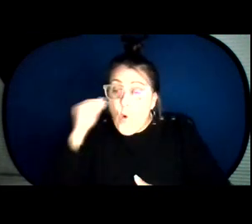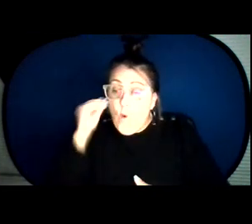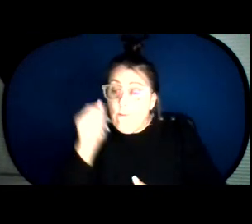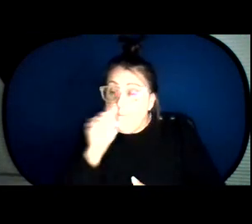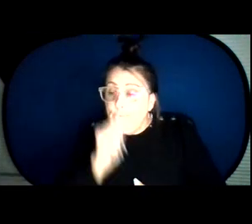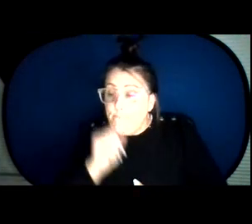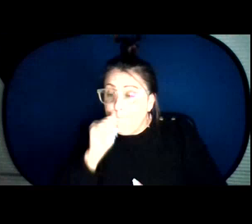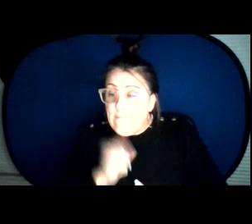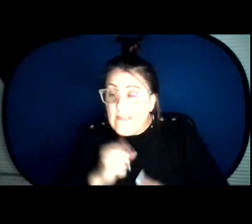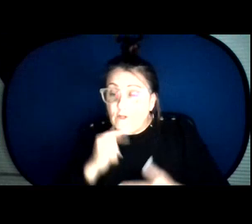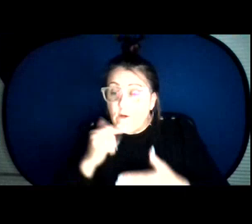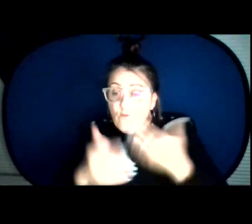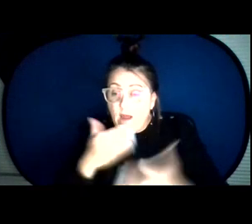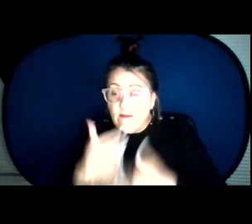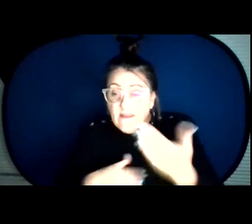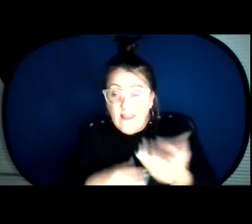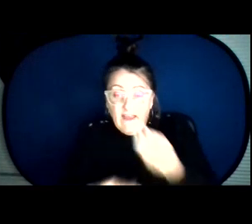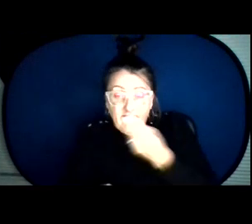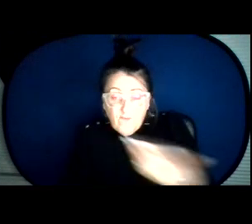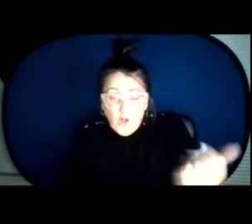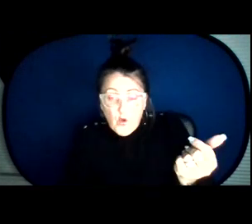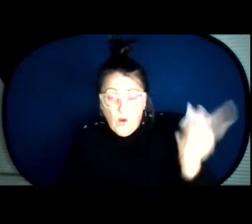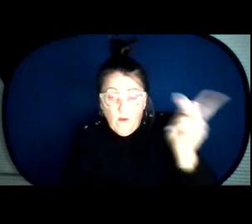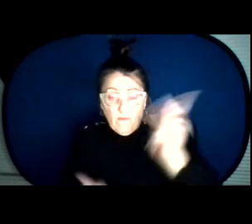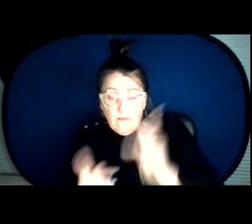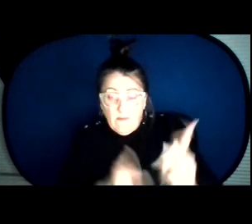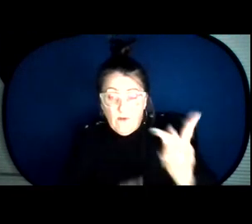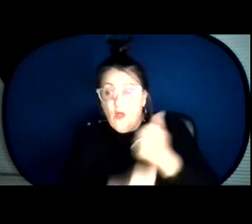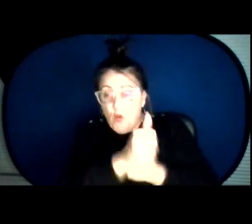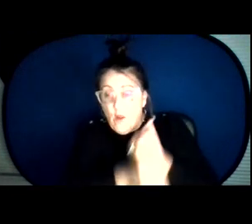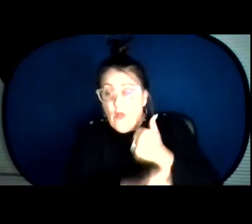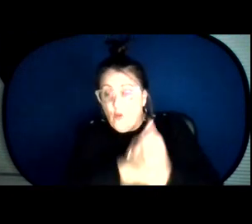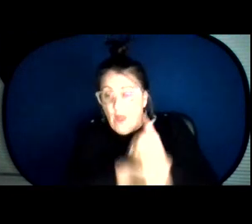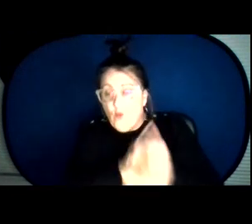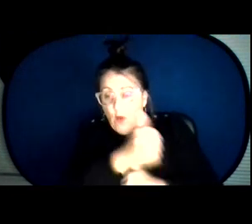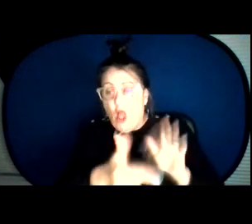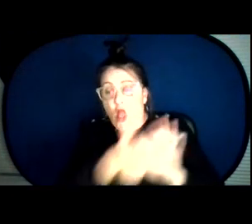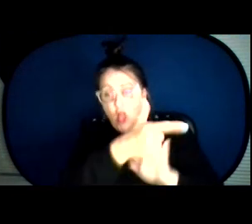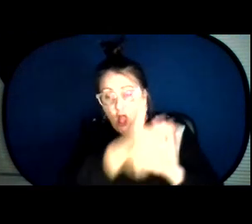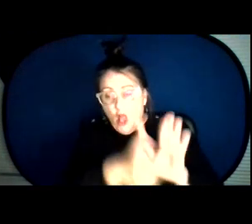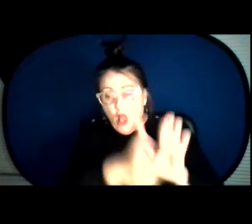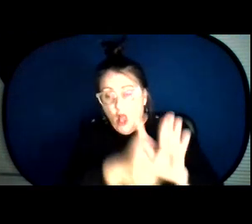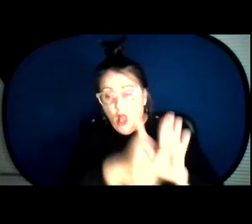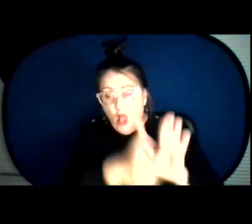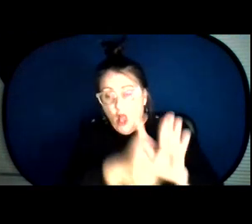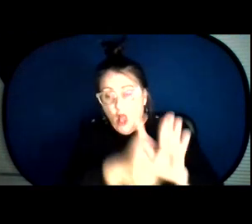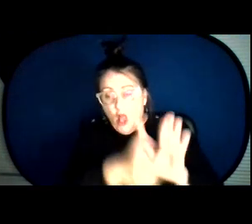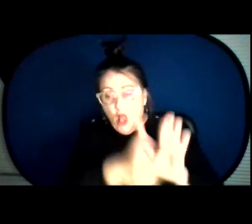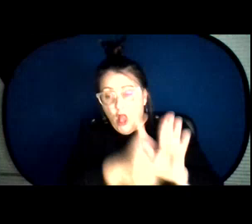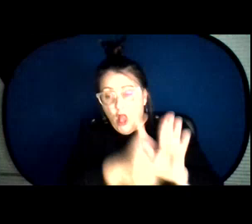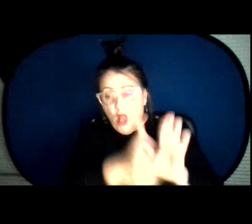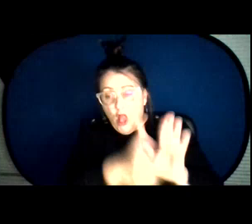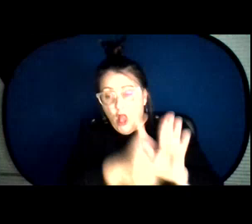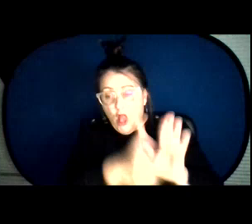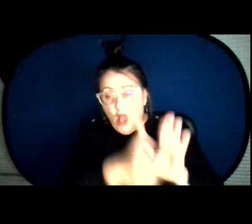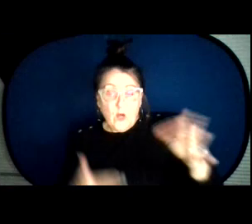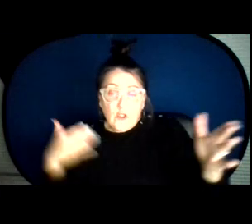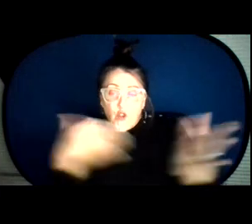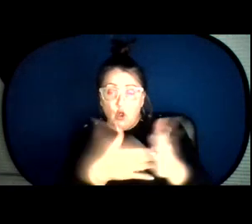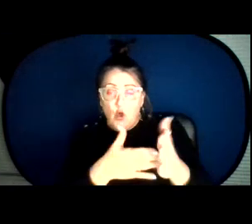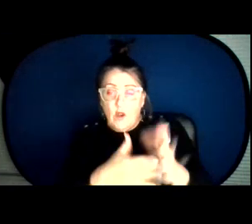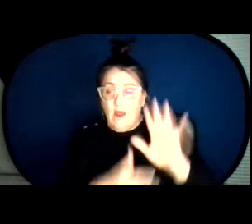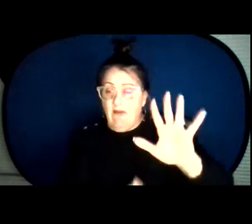process, a small handful of tenants frequently threaten a forthcoming lawsuit. Back in 2018, Caltrans was sued by 5 tenants,